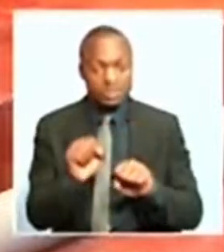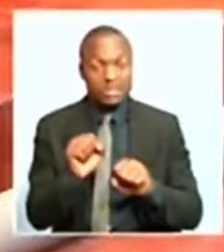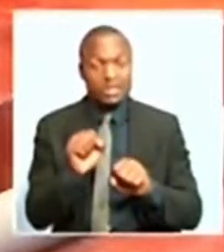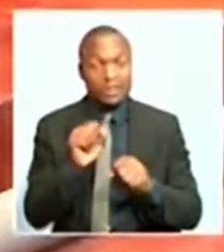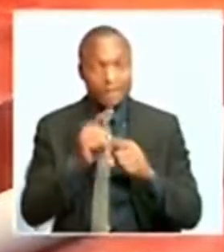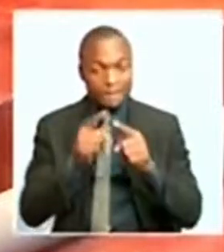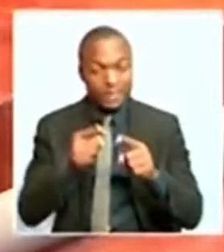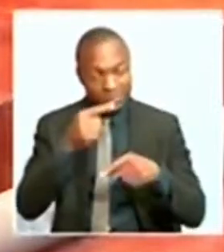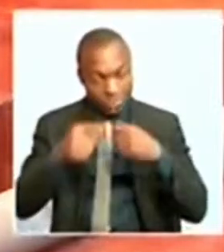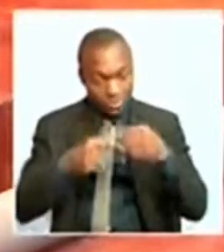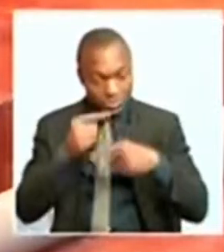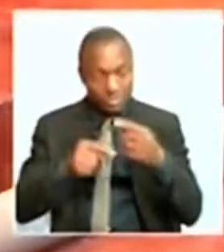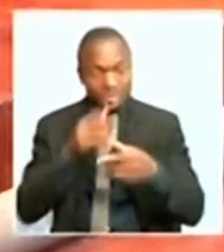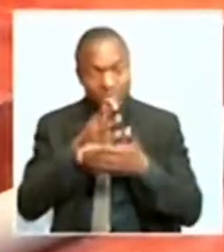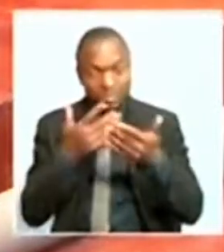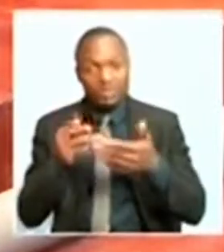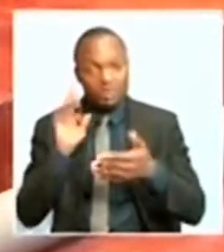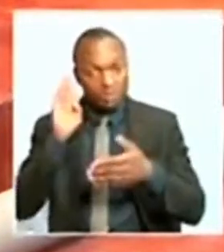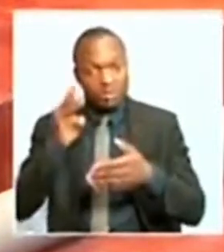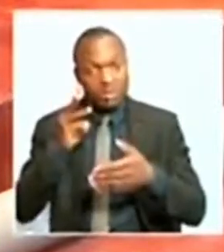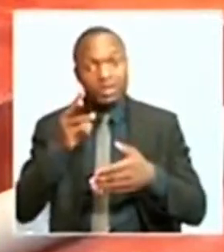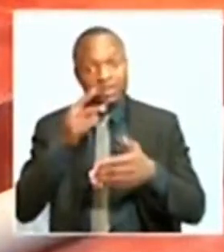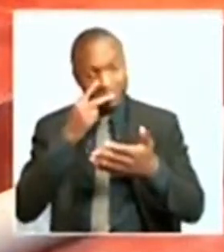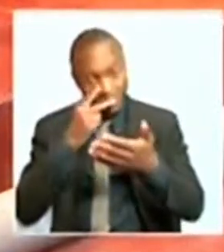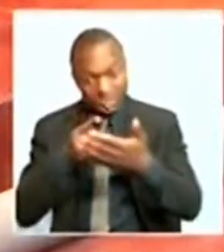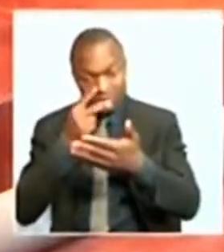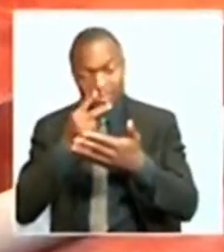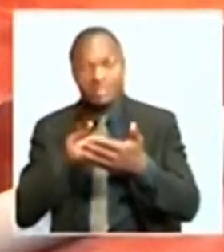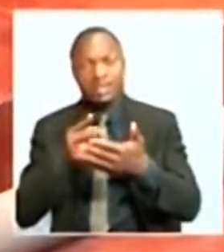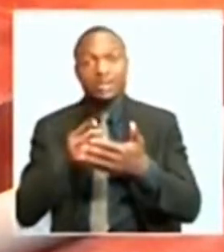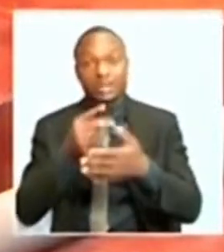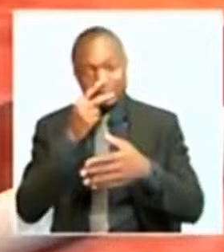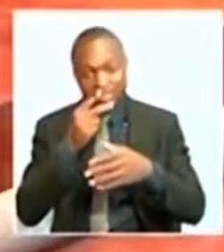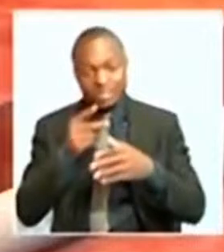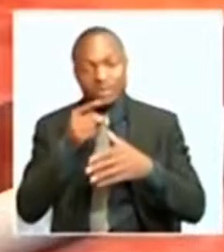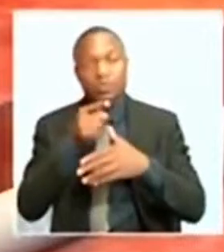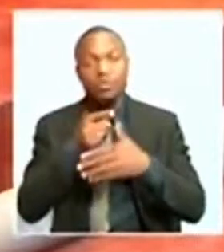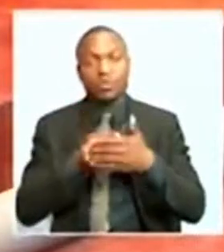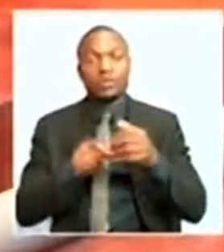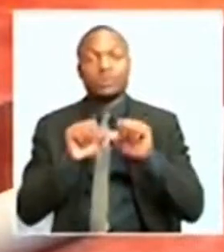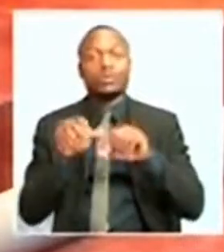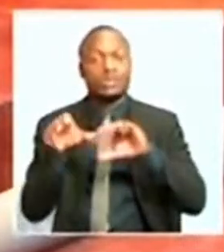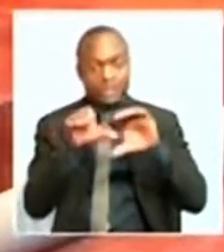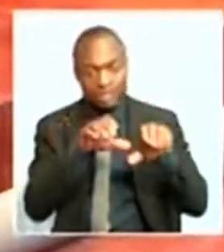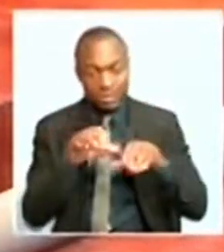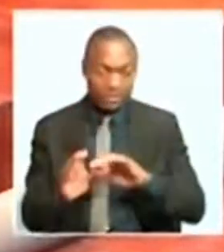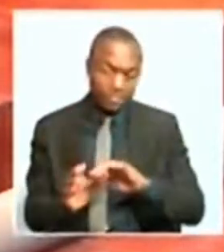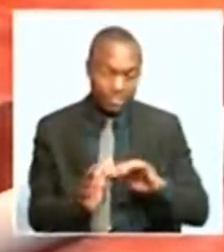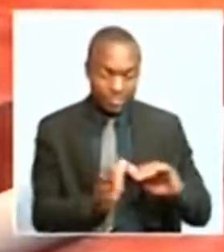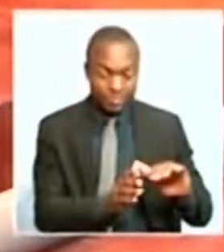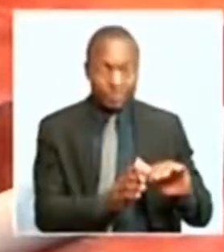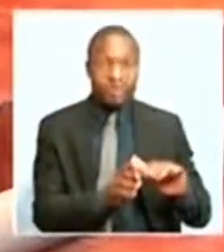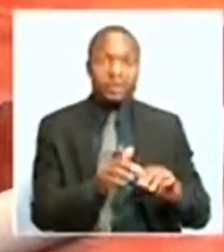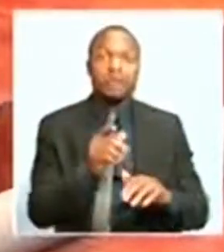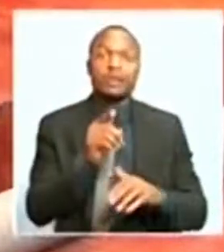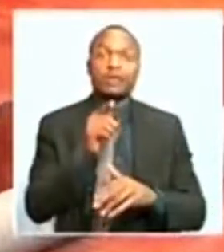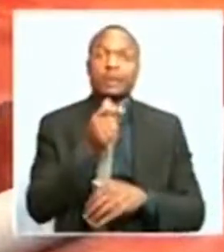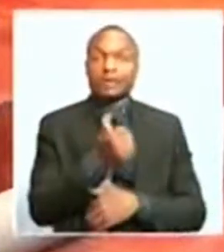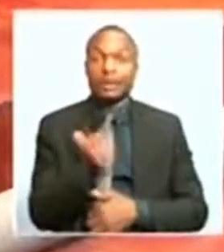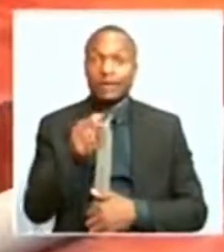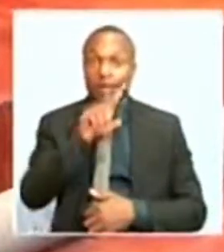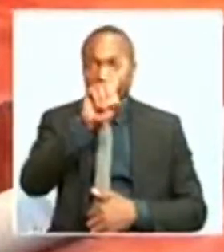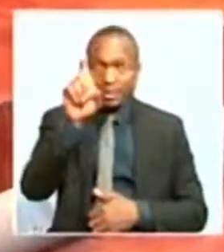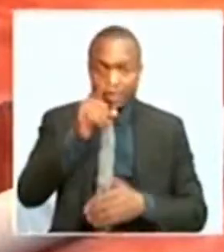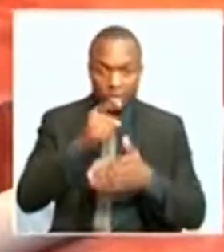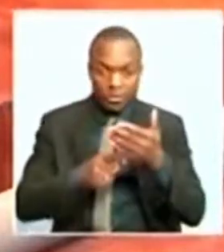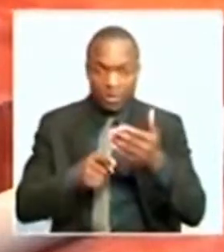and see how best to do that. Coming to Honorable Chayota's question, what effective measures have been